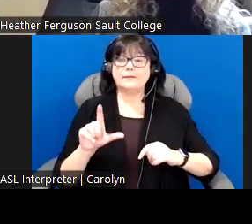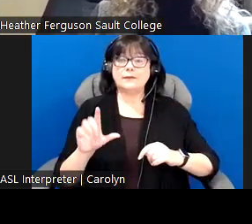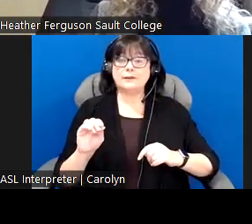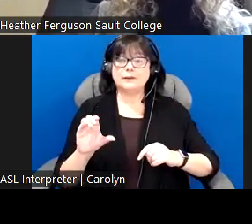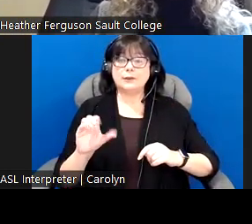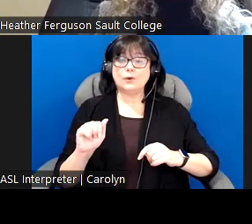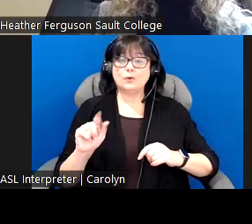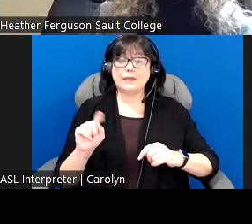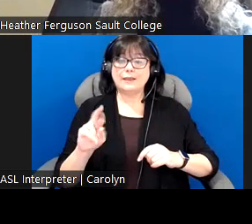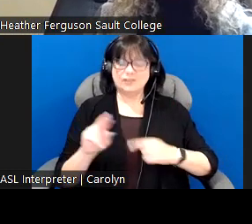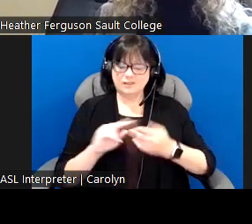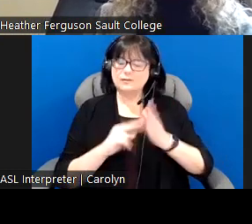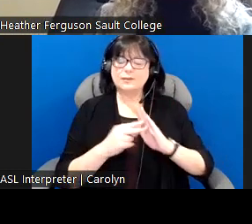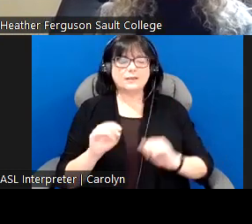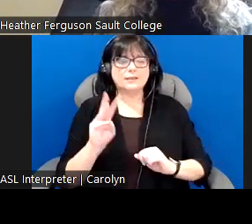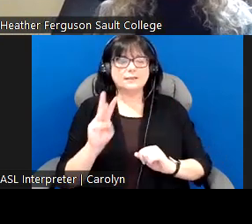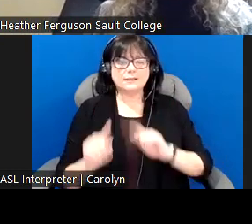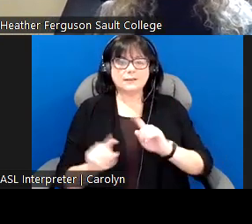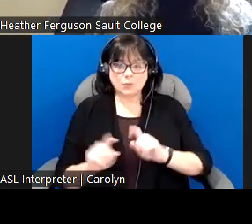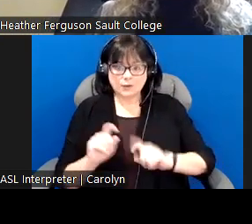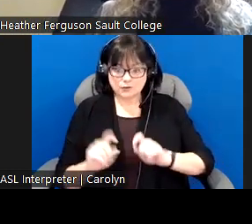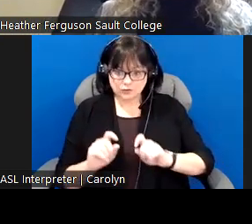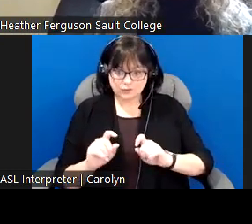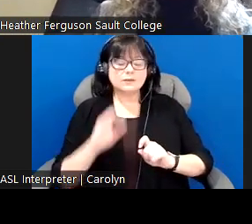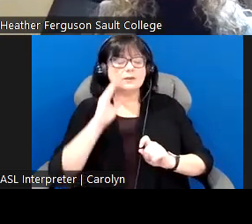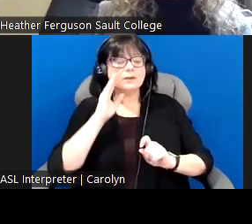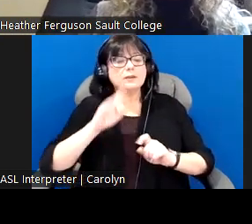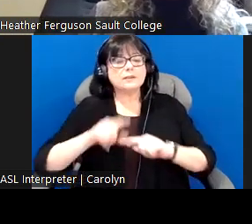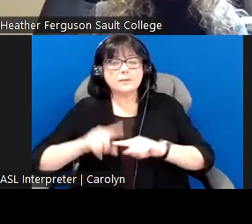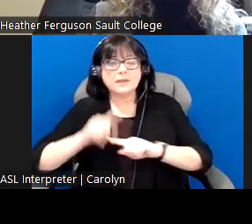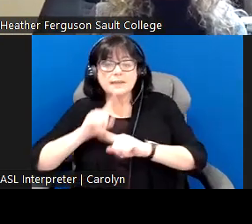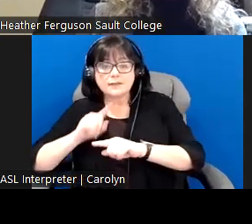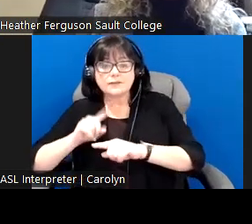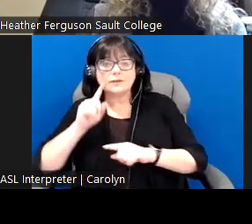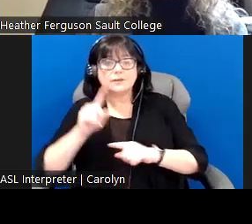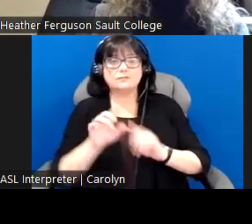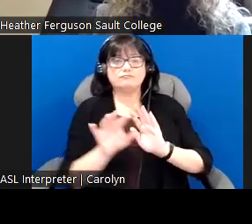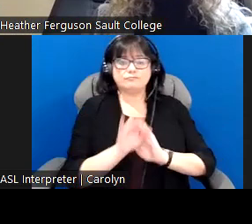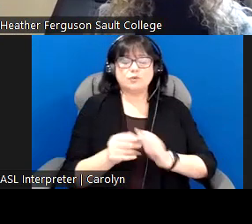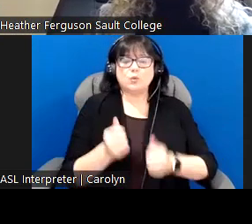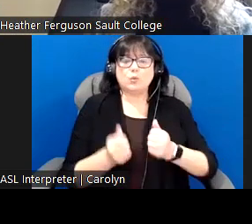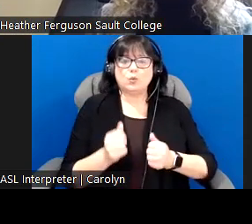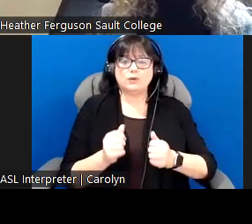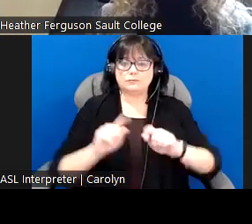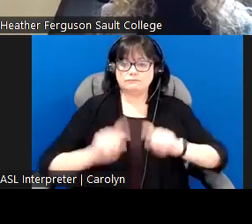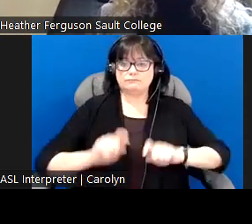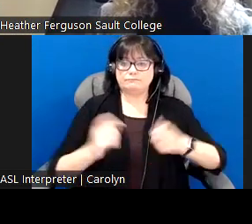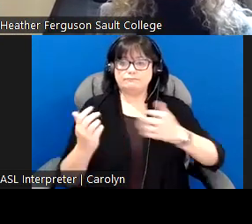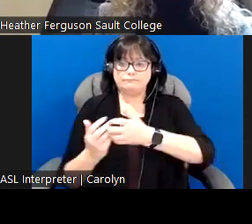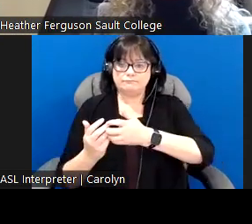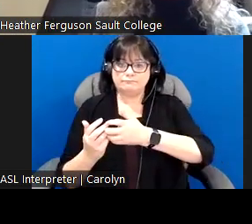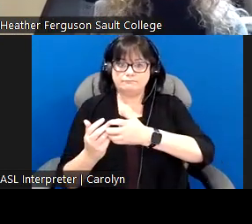to see which test students should take. So if their answers to that locator are